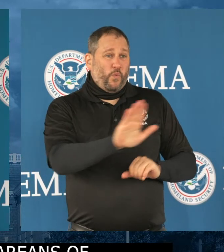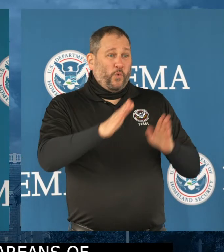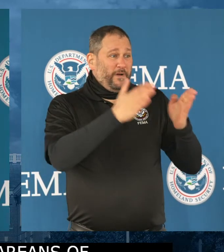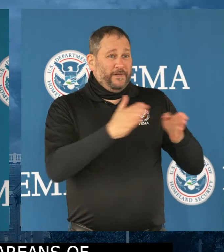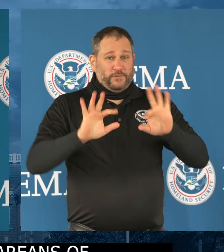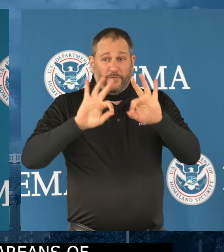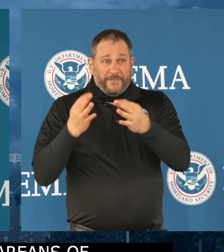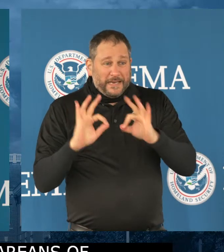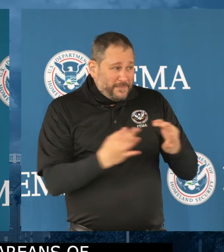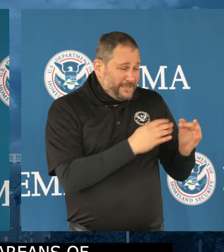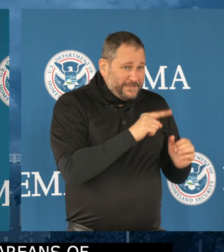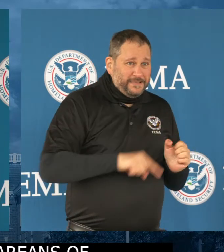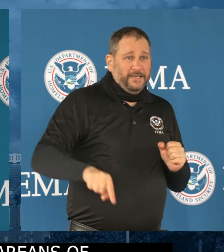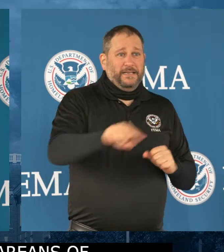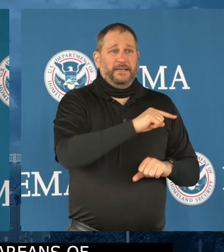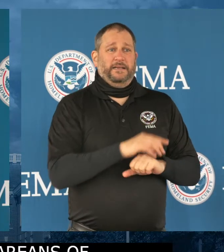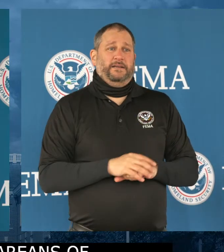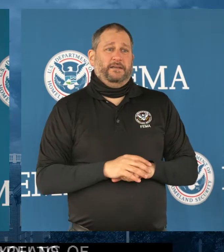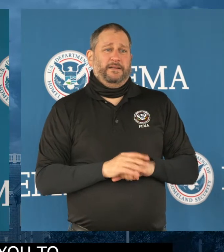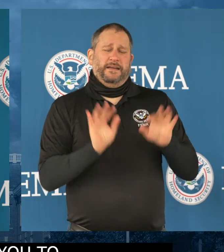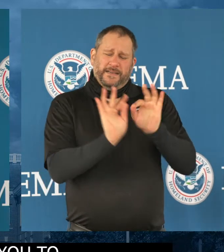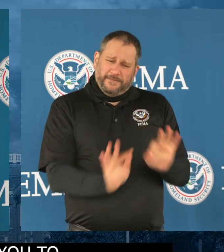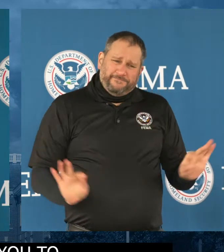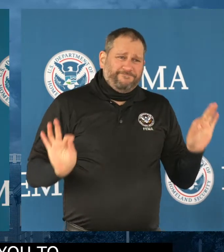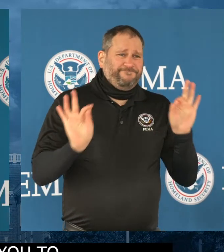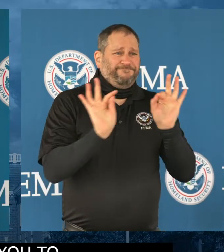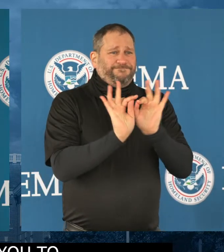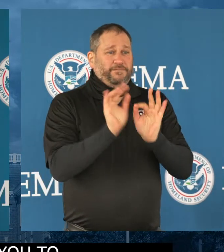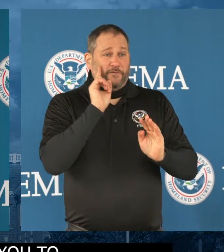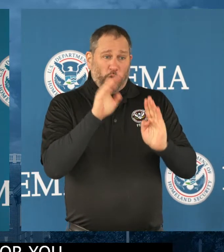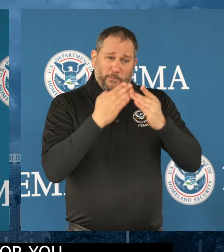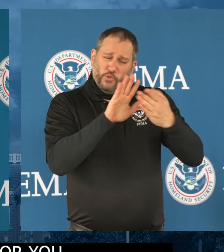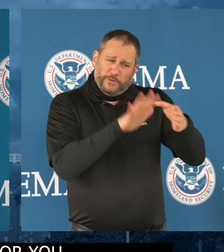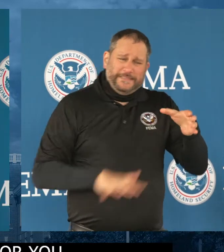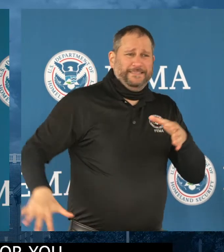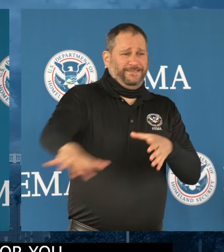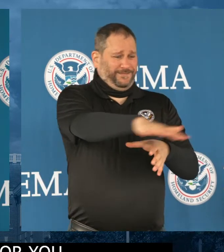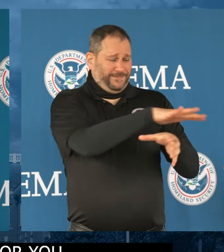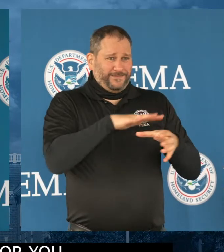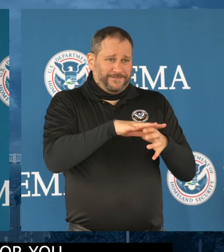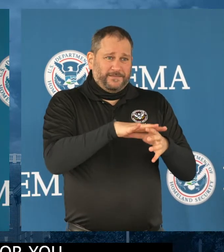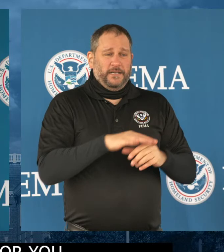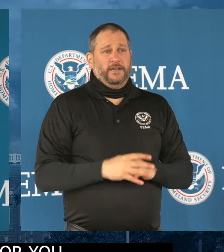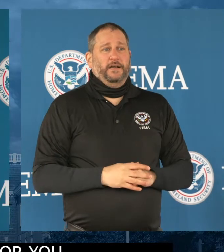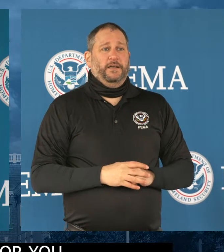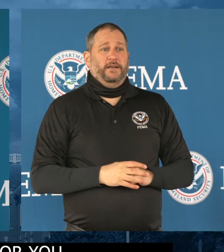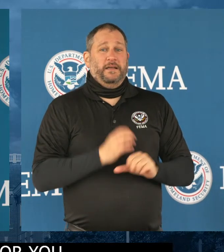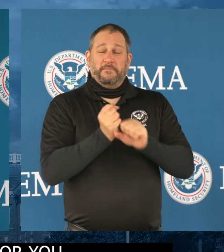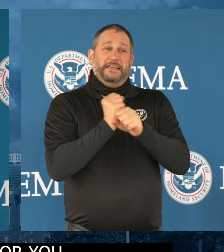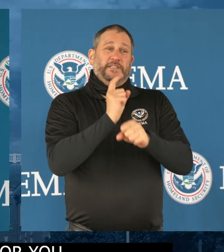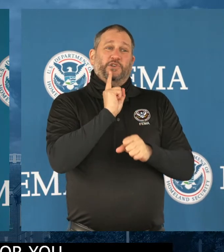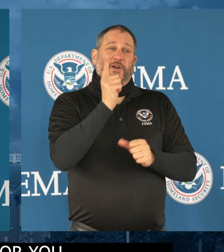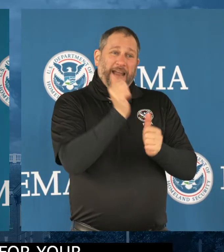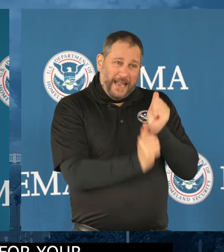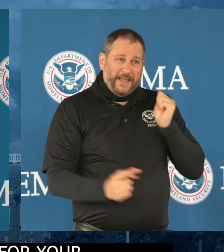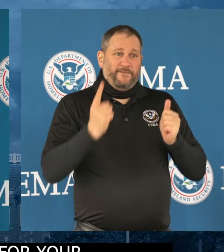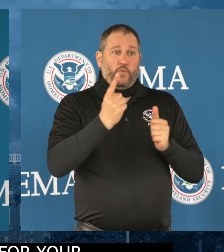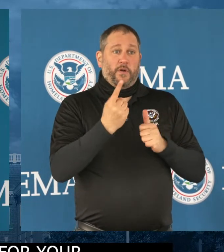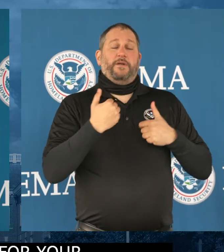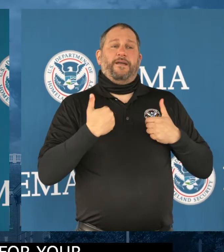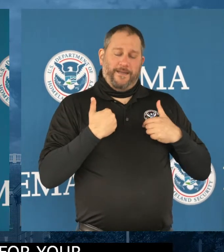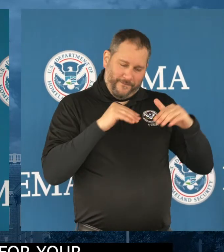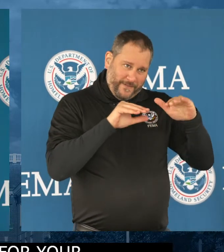members, and how important it is for the community at large to make sure that everybody accesses